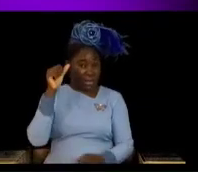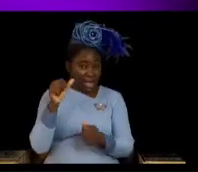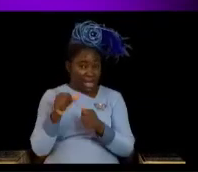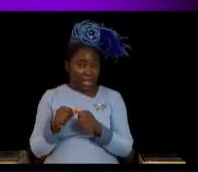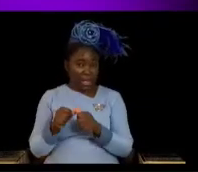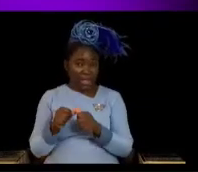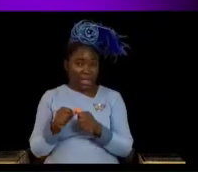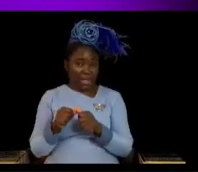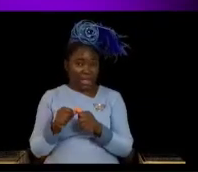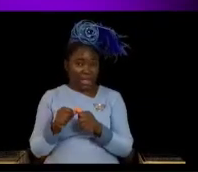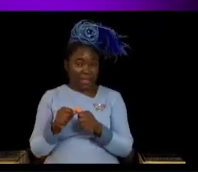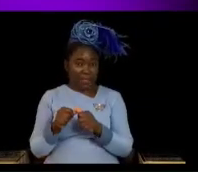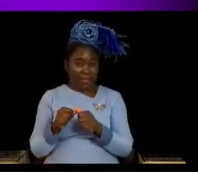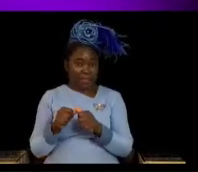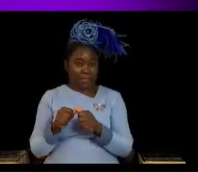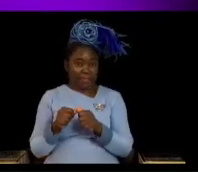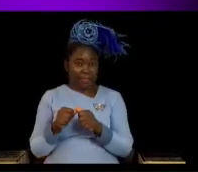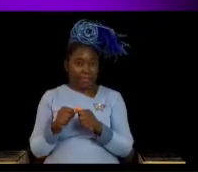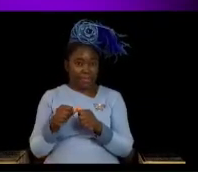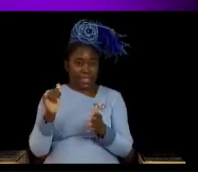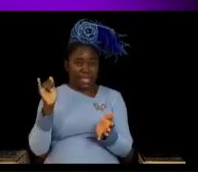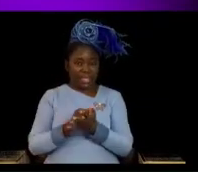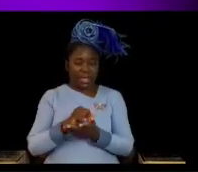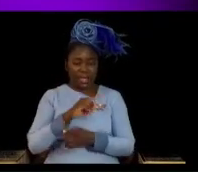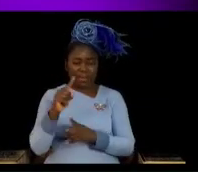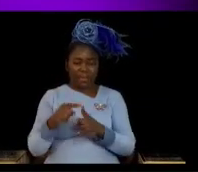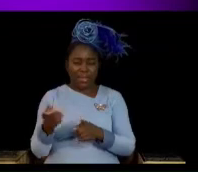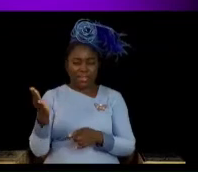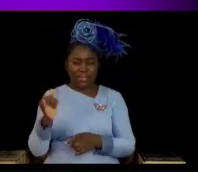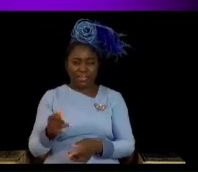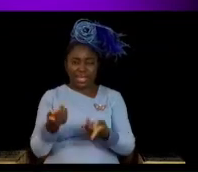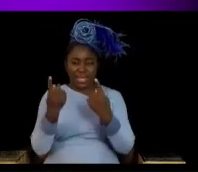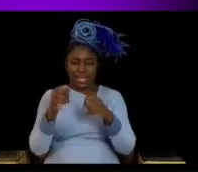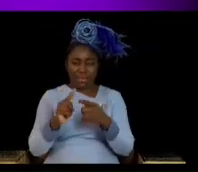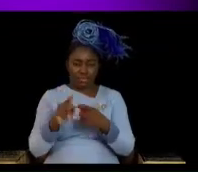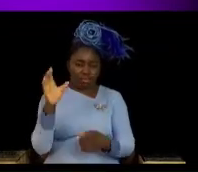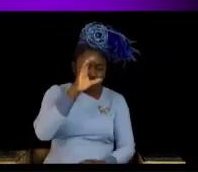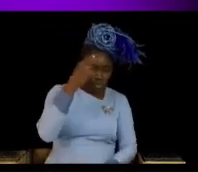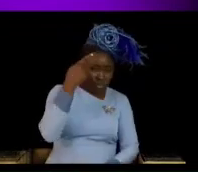Remember that when they came to look for Elisha,